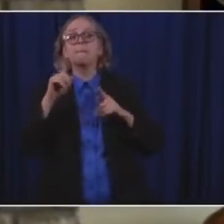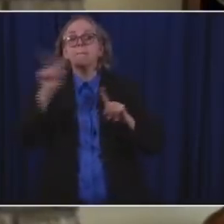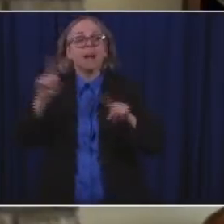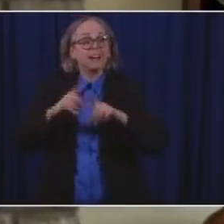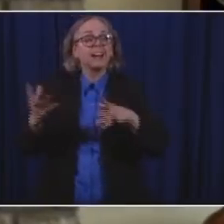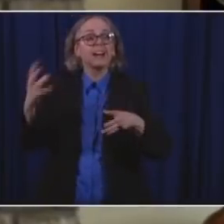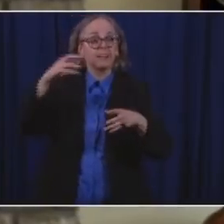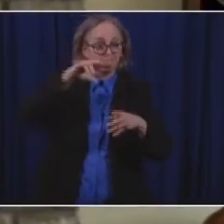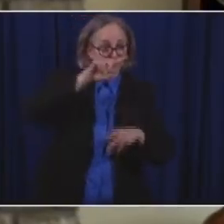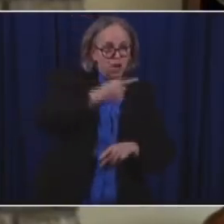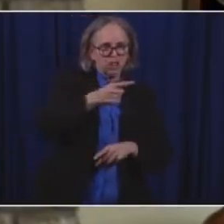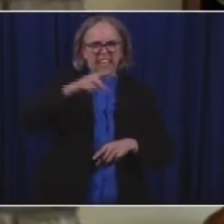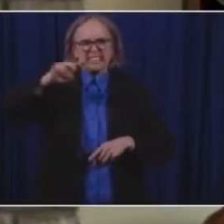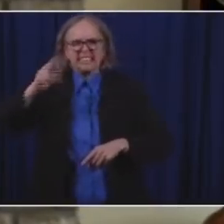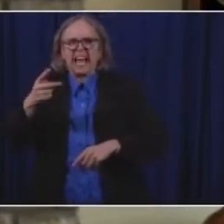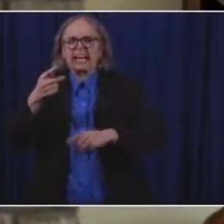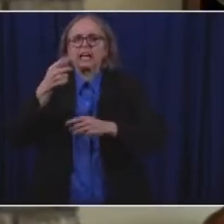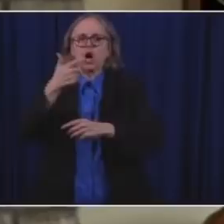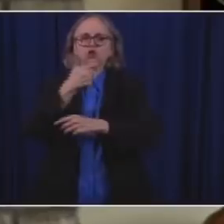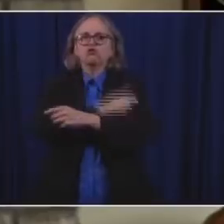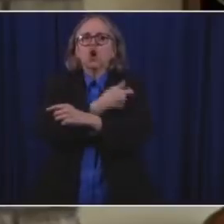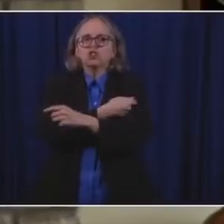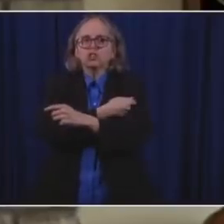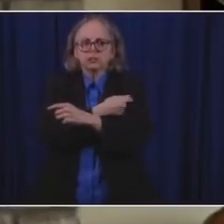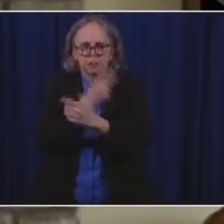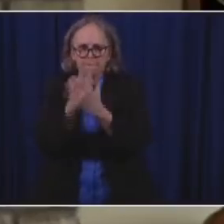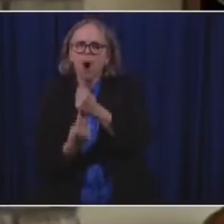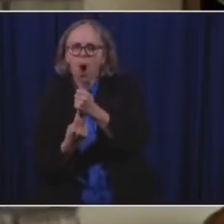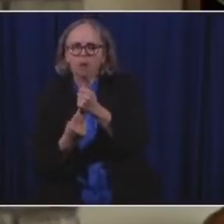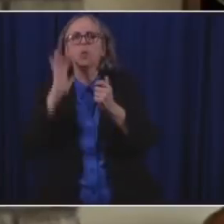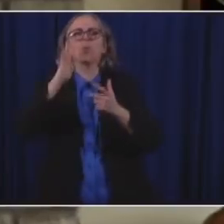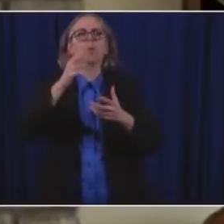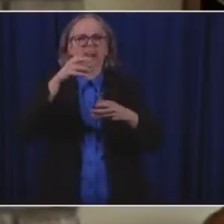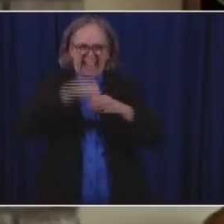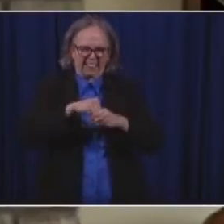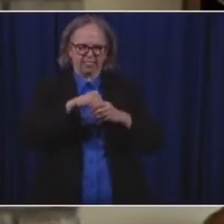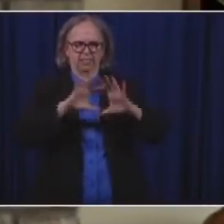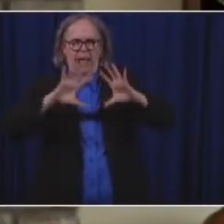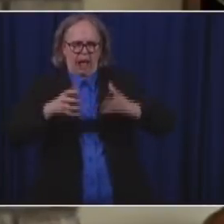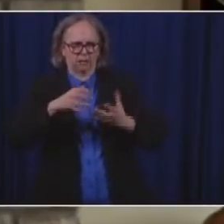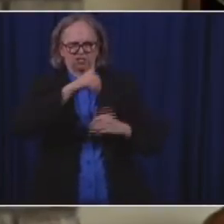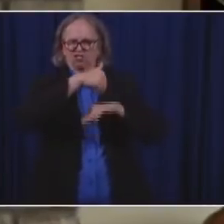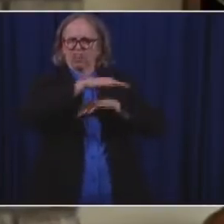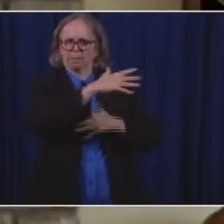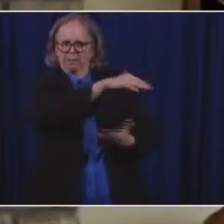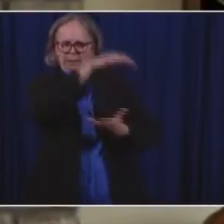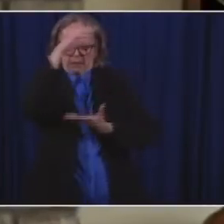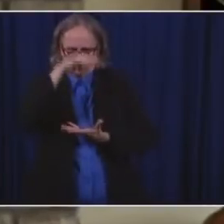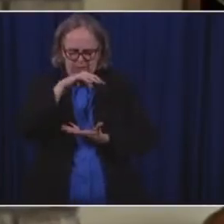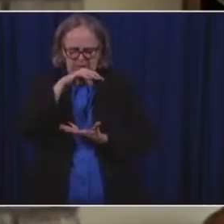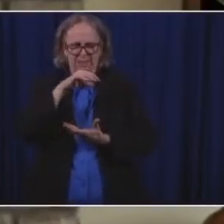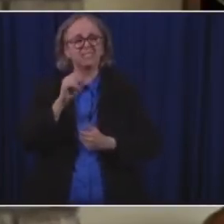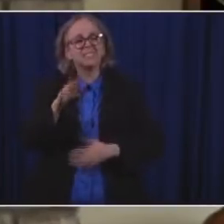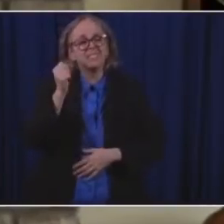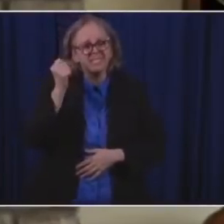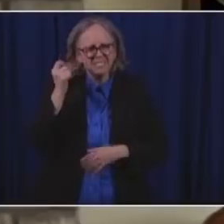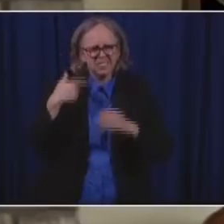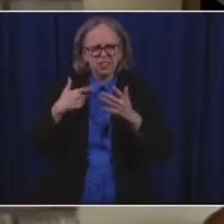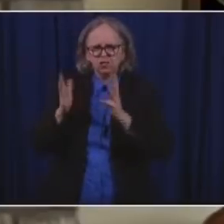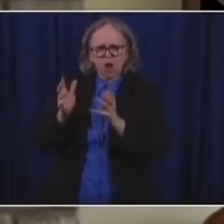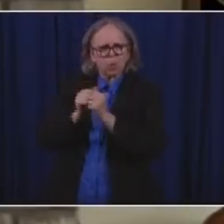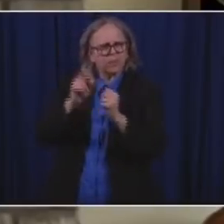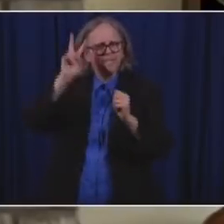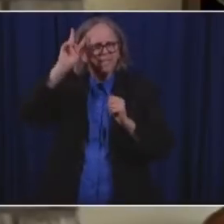hours ago not about that, but that came up. And my understanding is